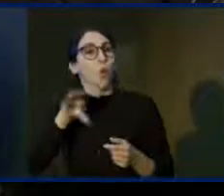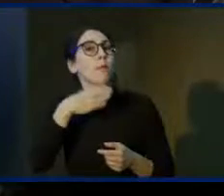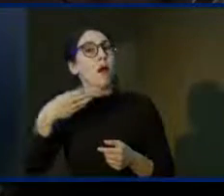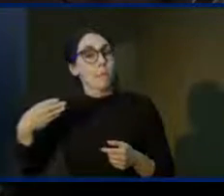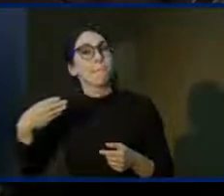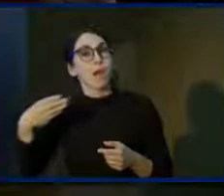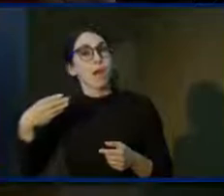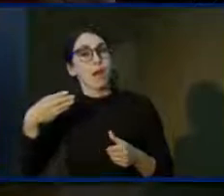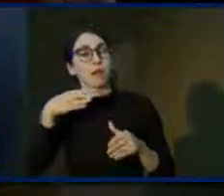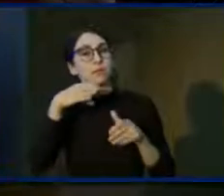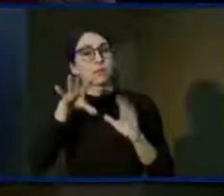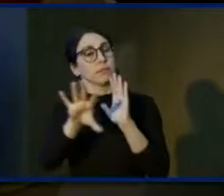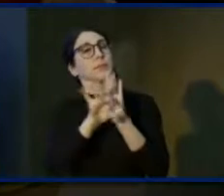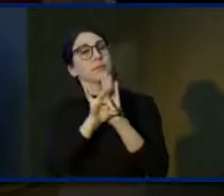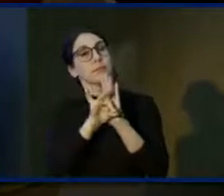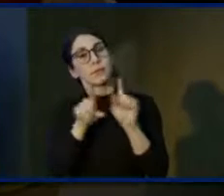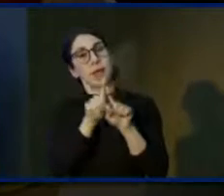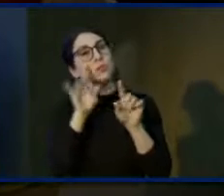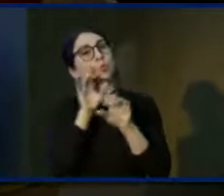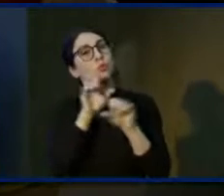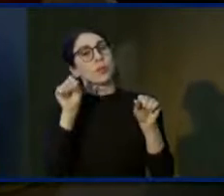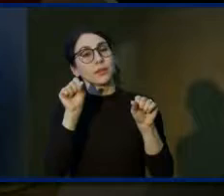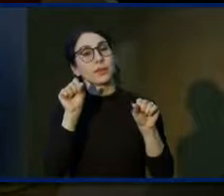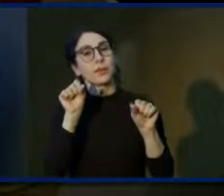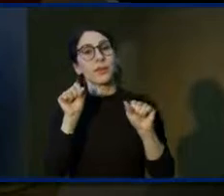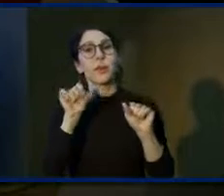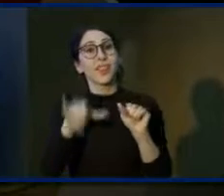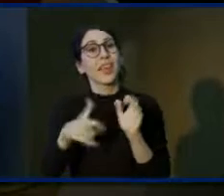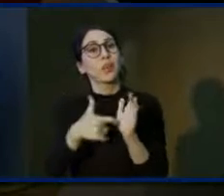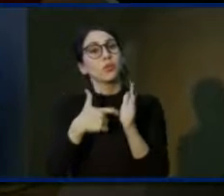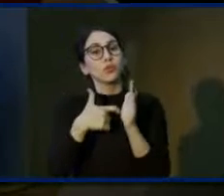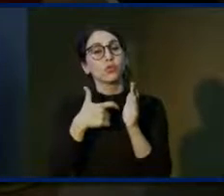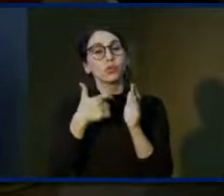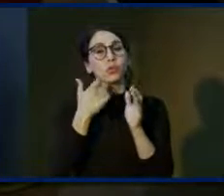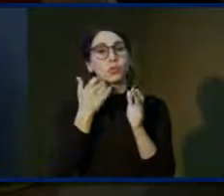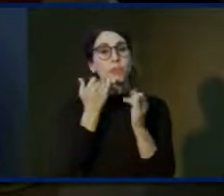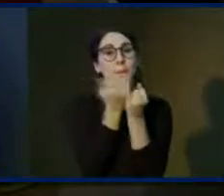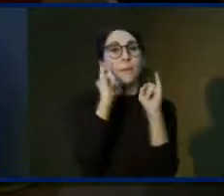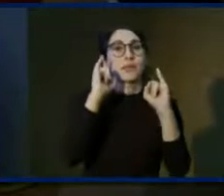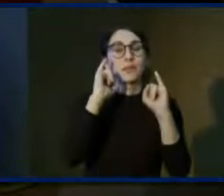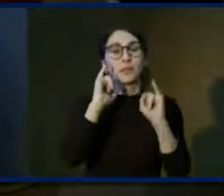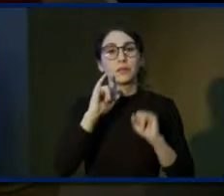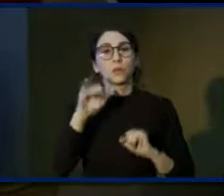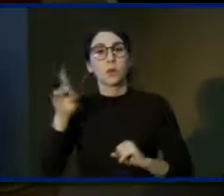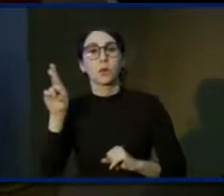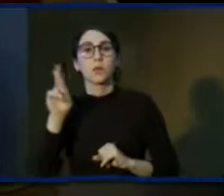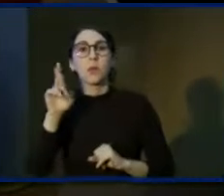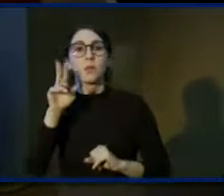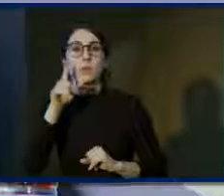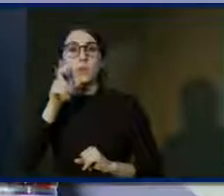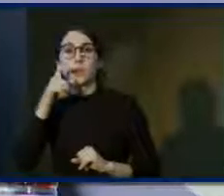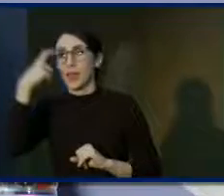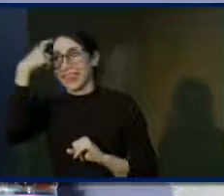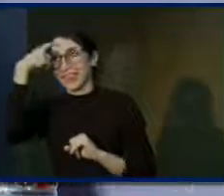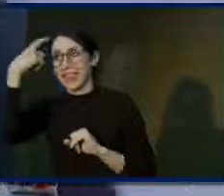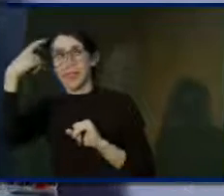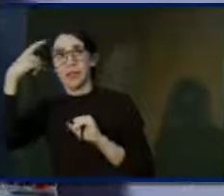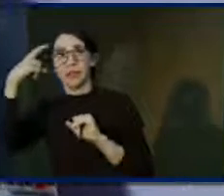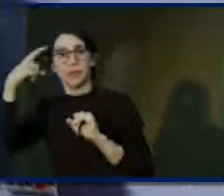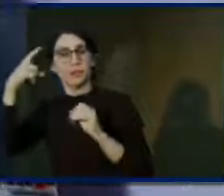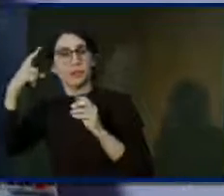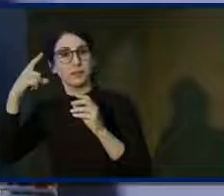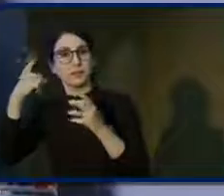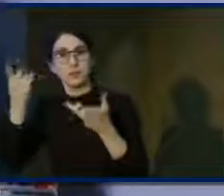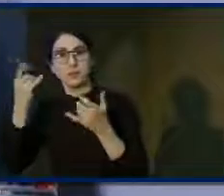that position. It took independents. It took free-thinking Republicans to do that. And this is supposed